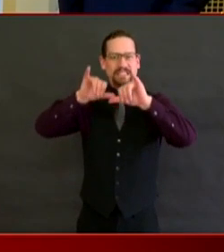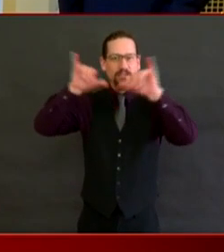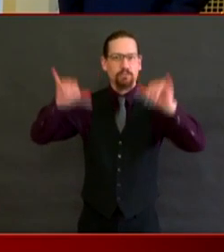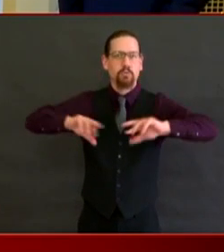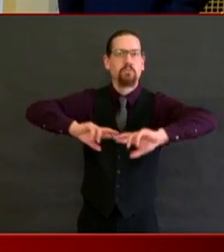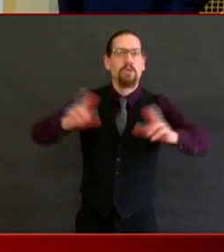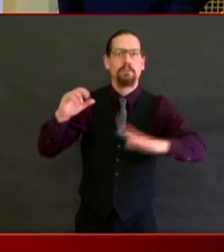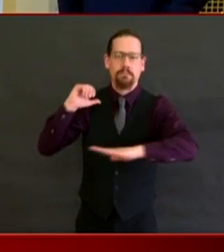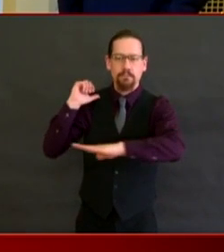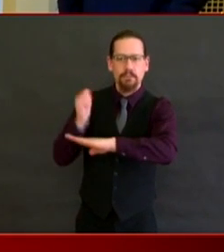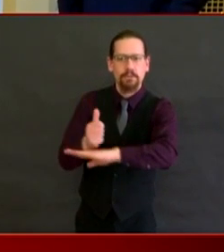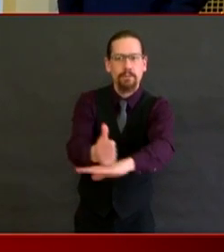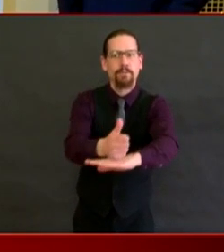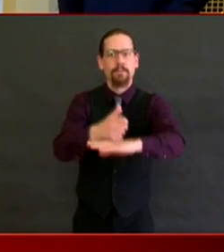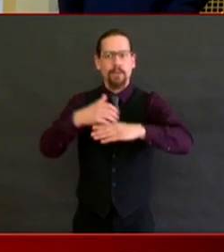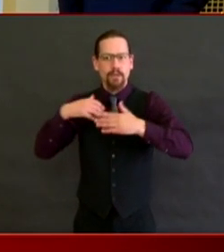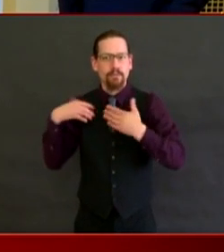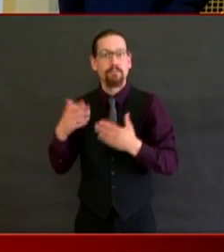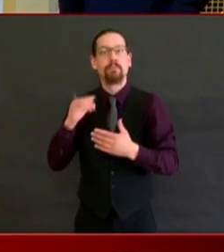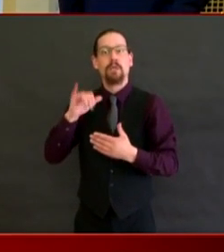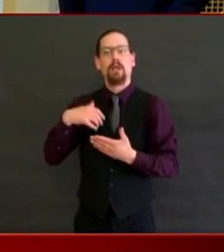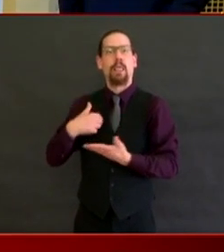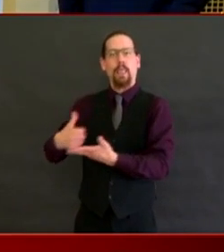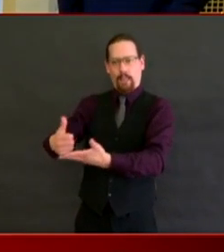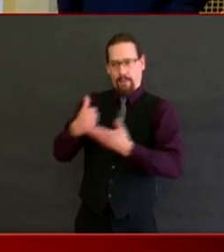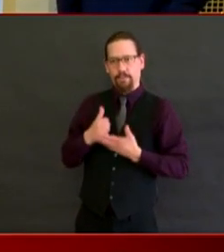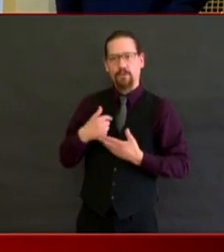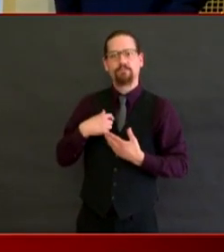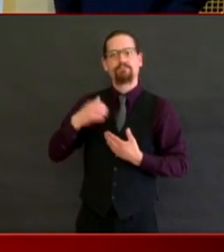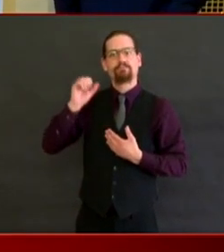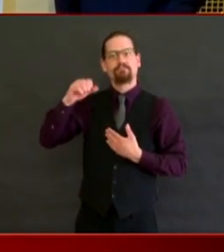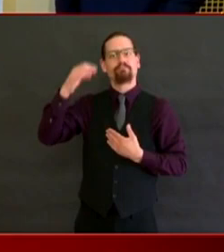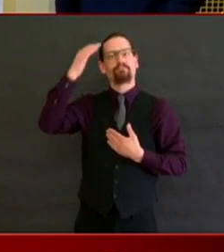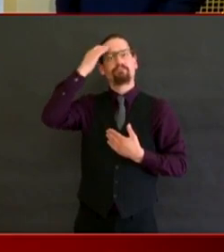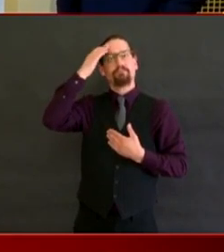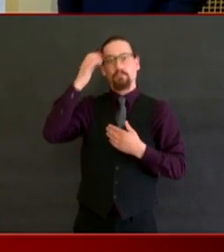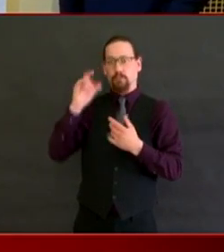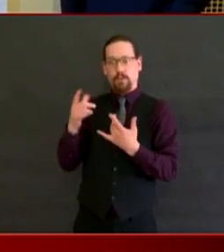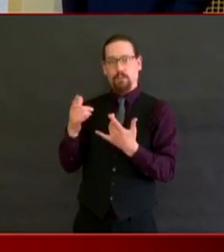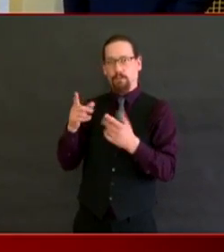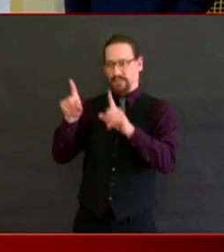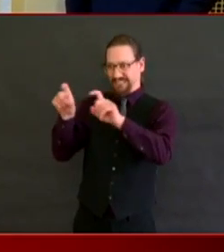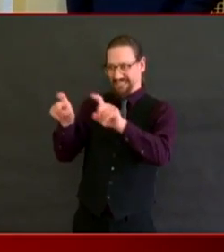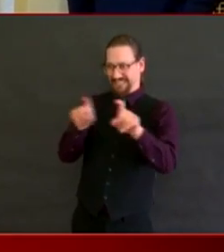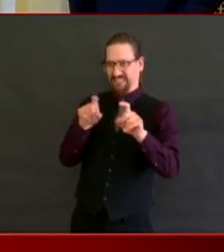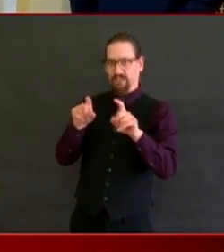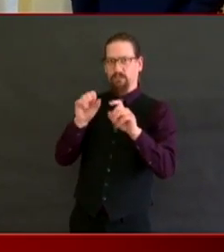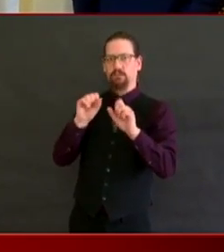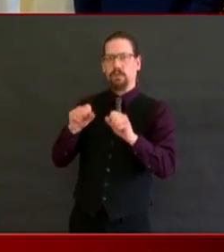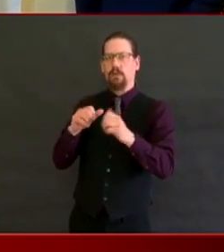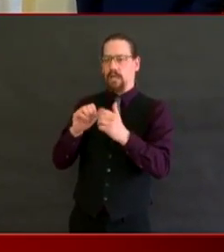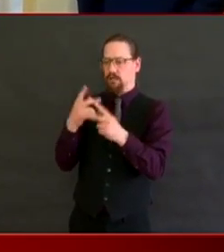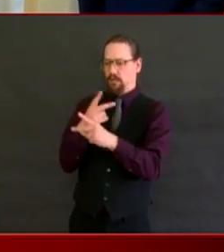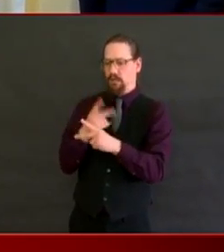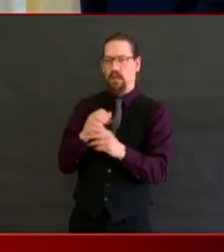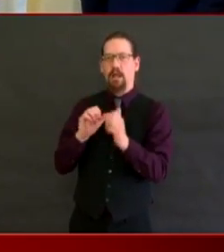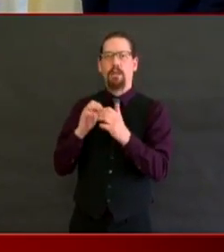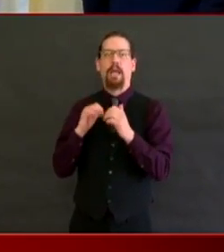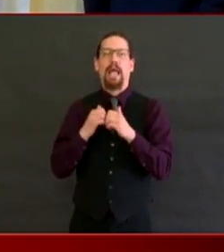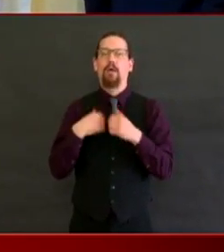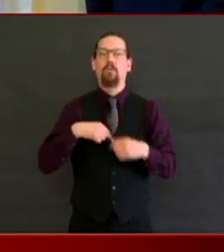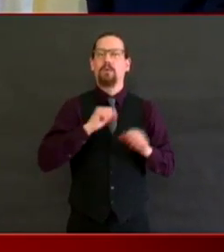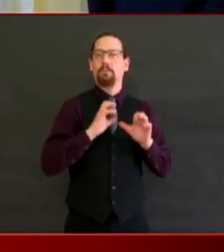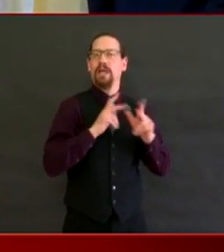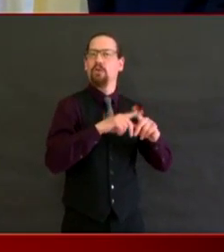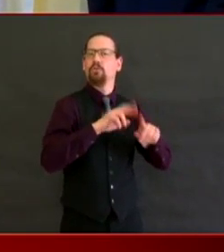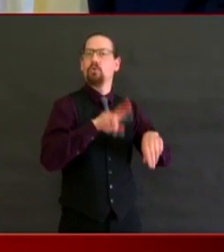as normal or new normal and keep everybody safe. It should give you great hope, actually, to